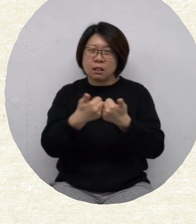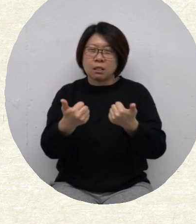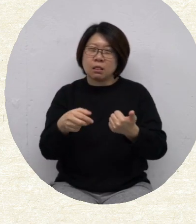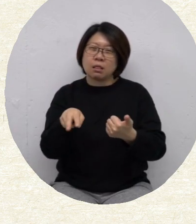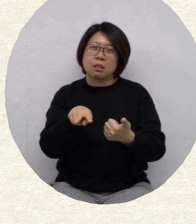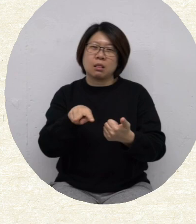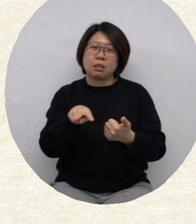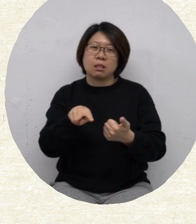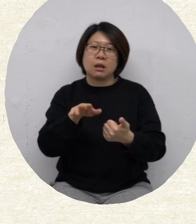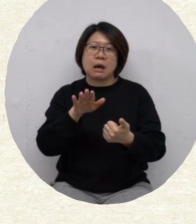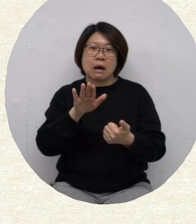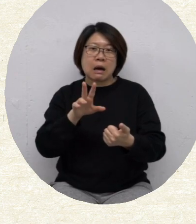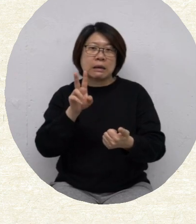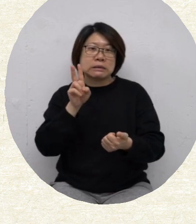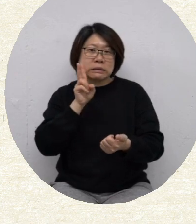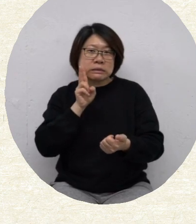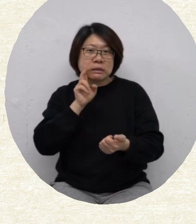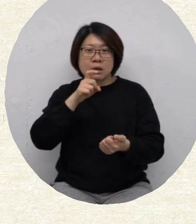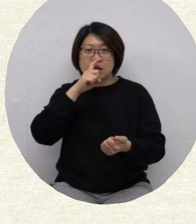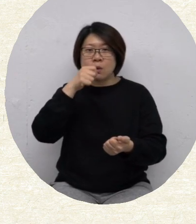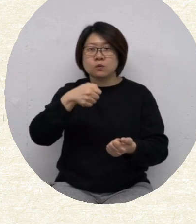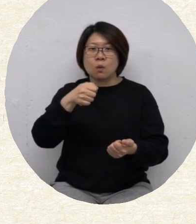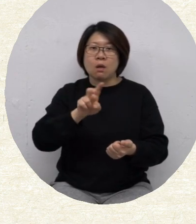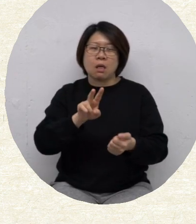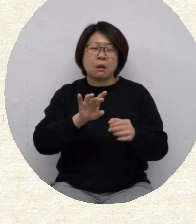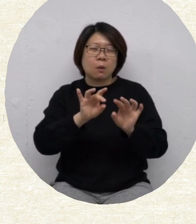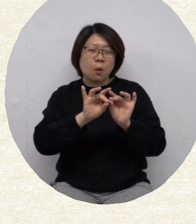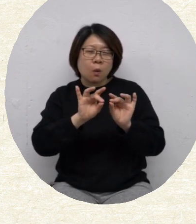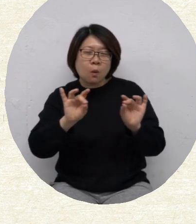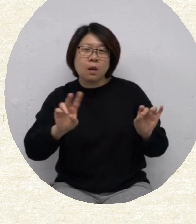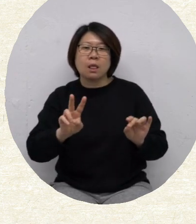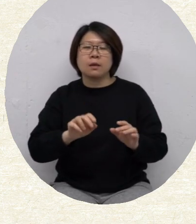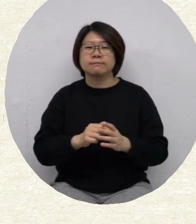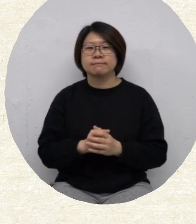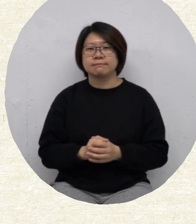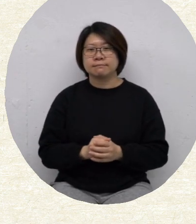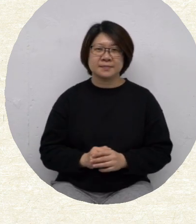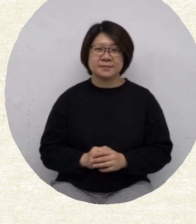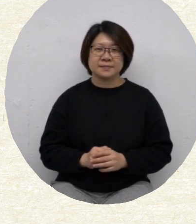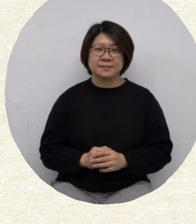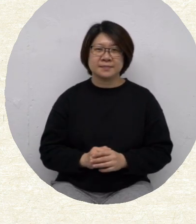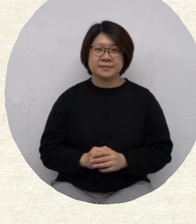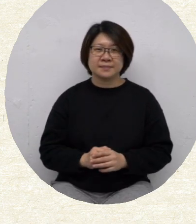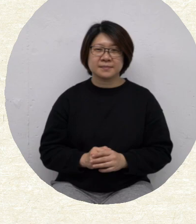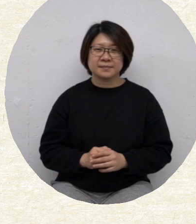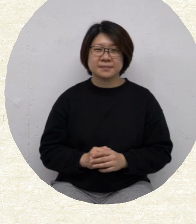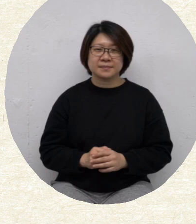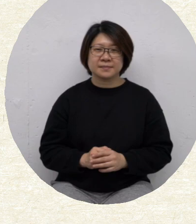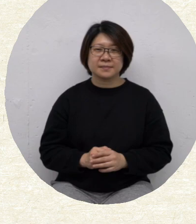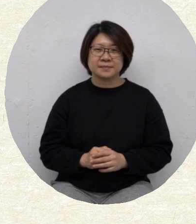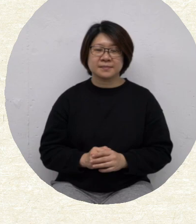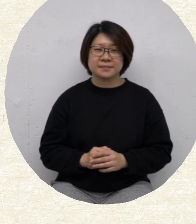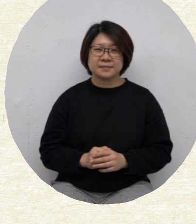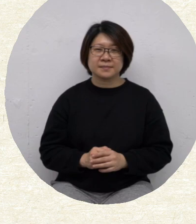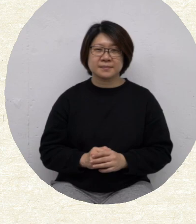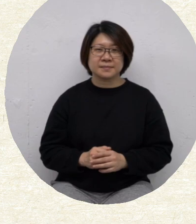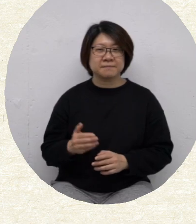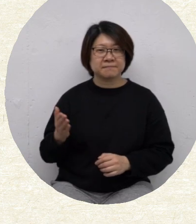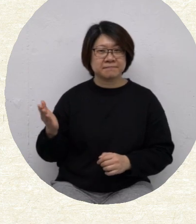plate. For this particular bag, I collaborated with the printmaking graduate students